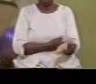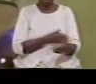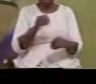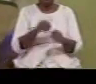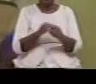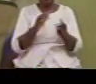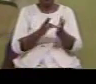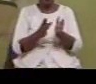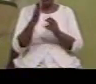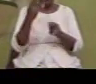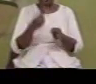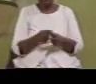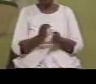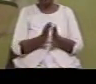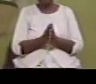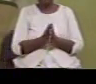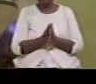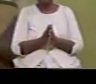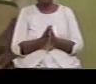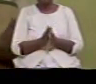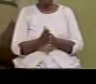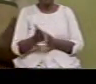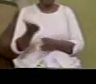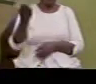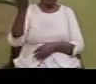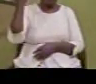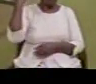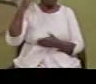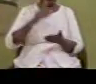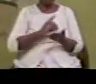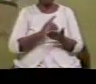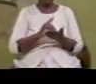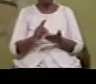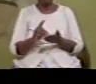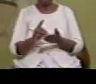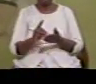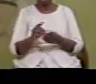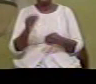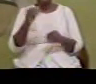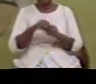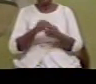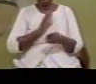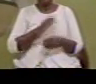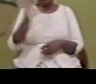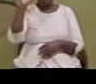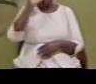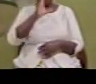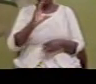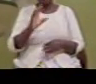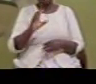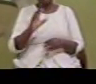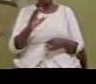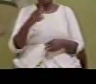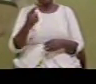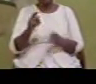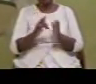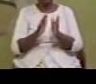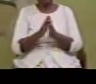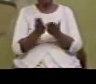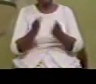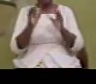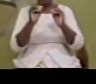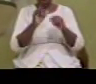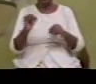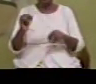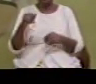name. Last week, in our study scripture teaching, we had